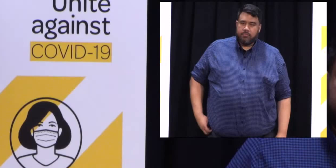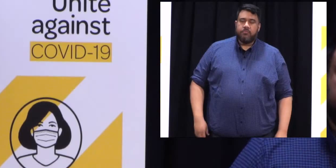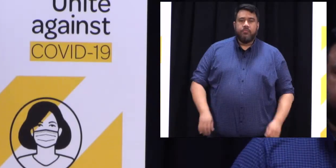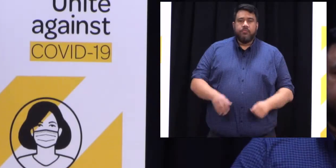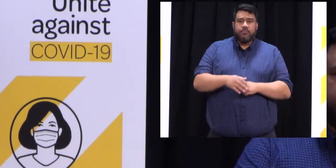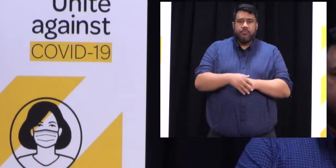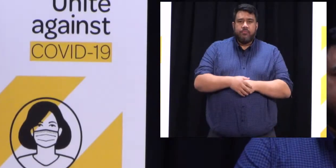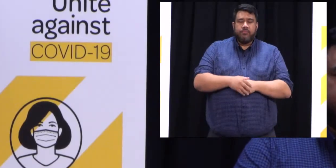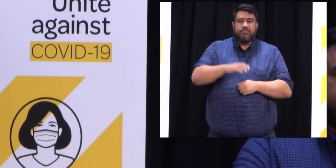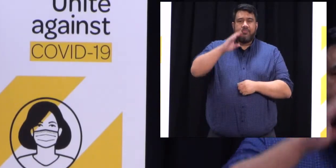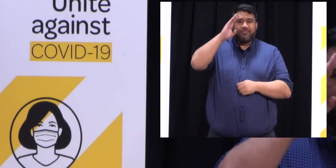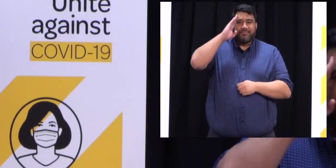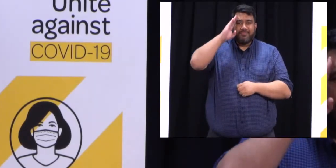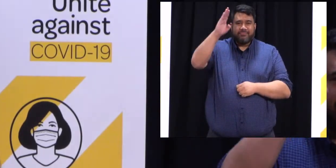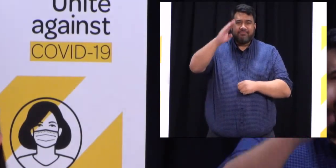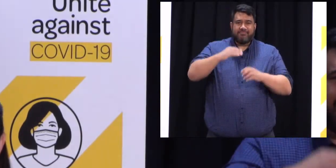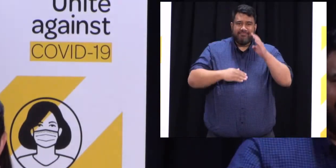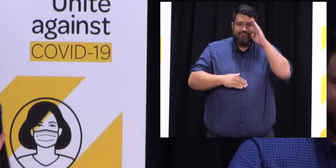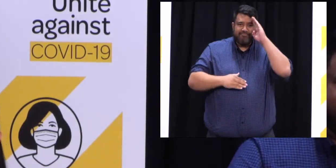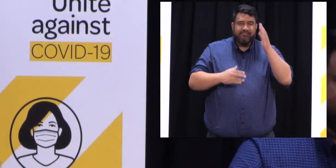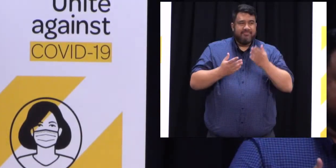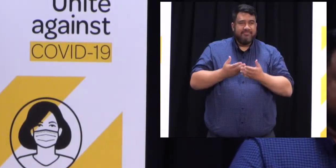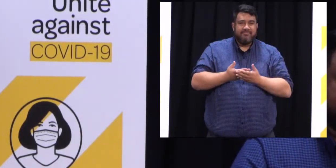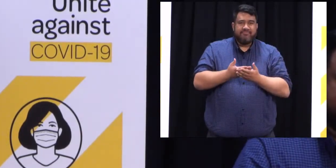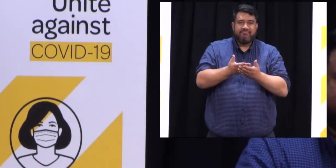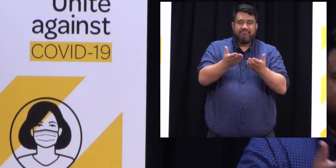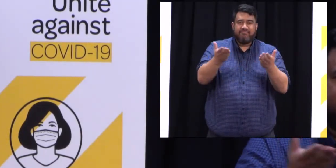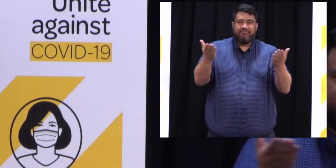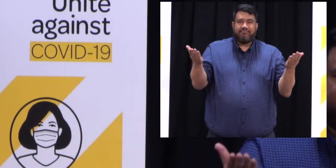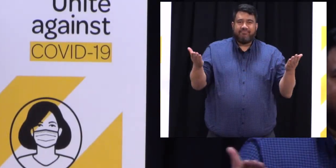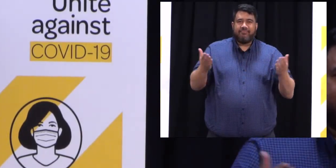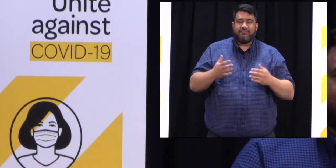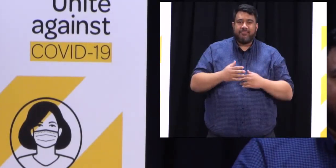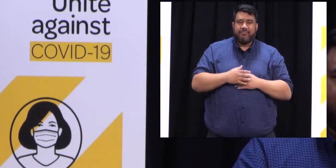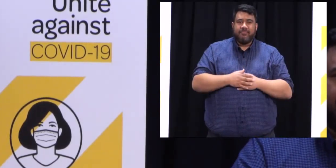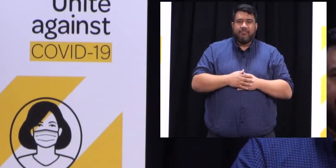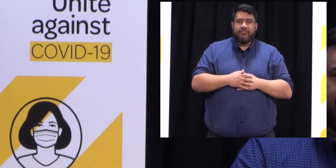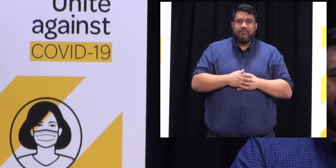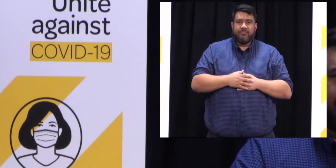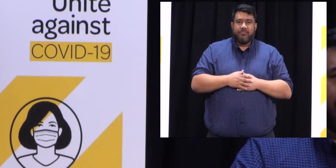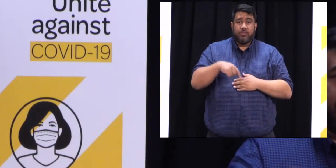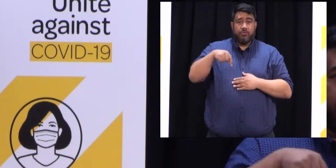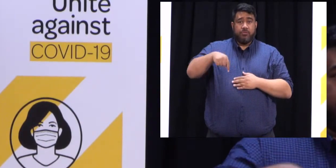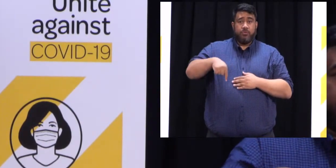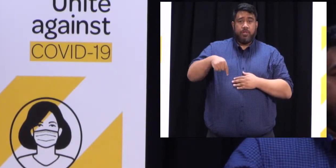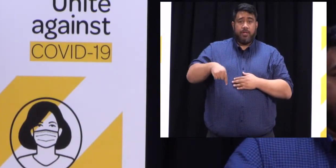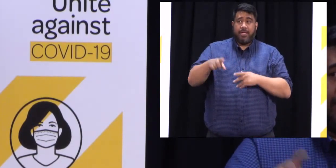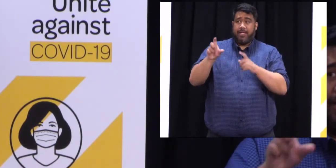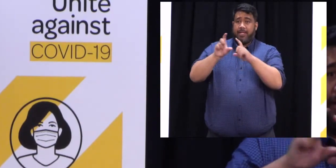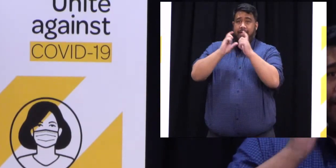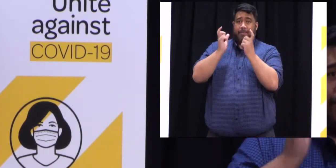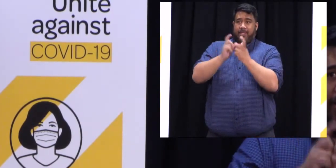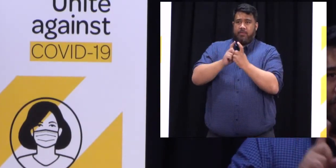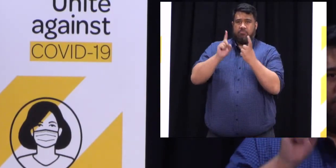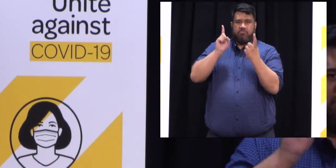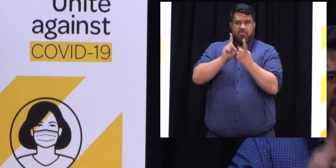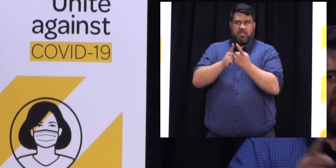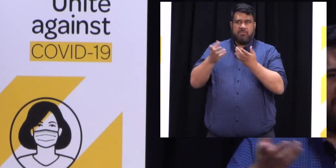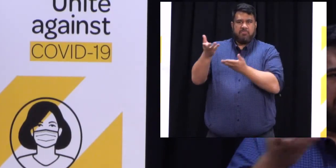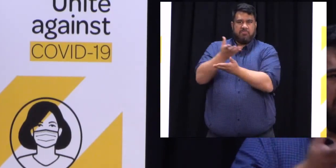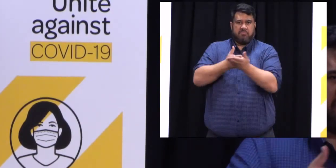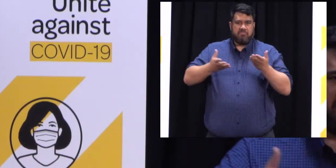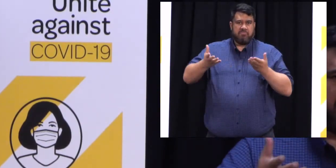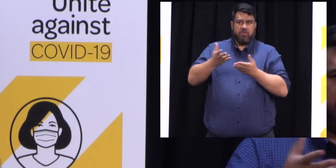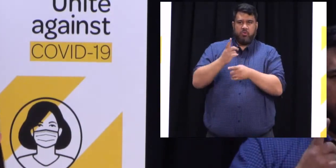Tēnā koutou katoa. Good afternoon, everyone. Cabinet met this afternoon to confirm our plan to stamp out the